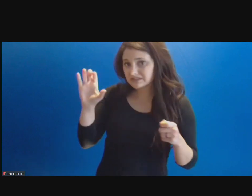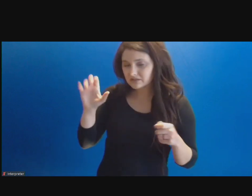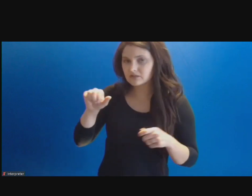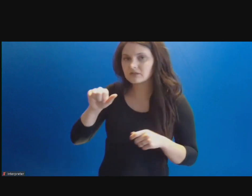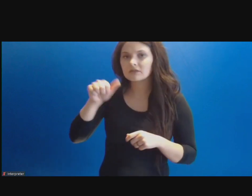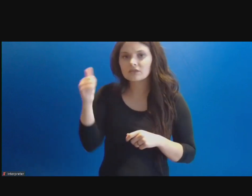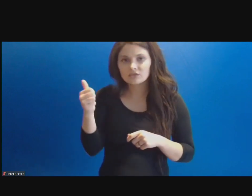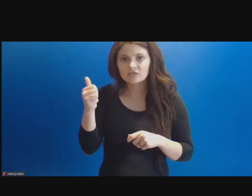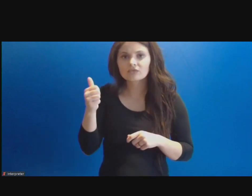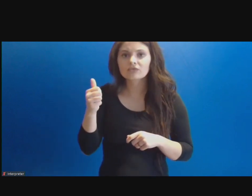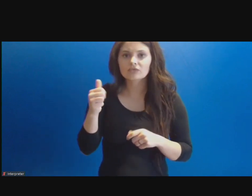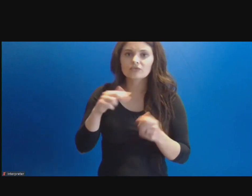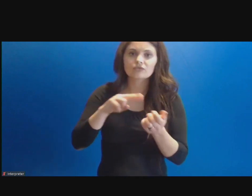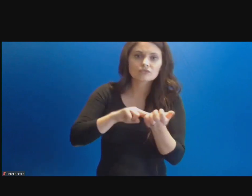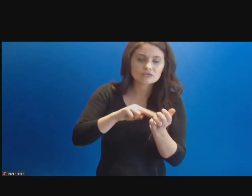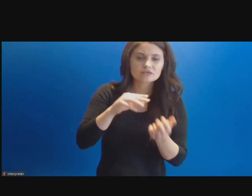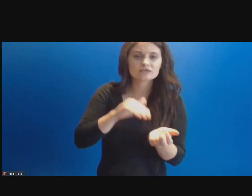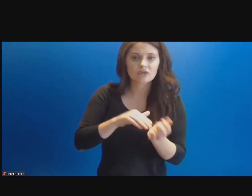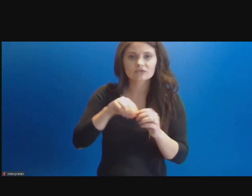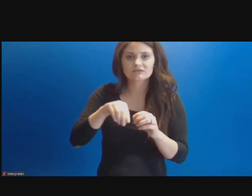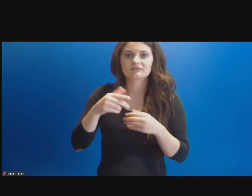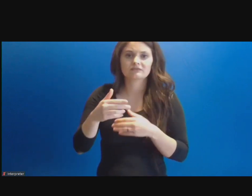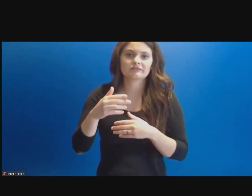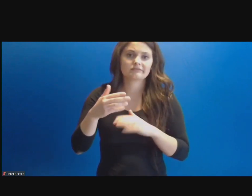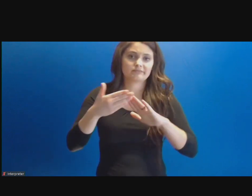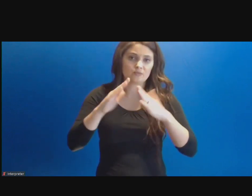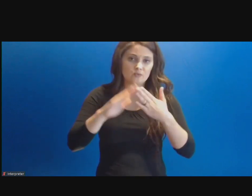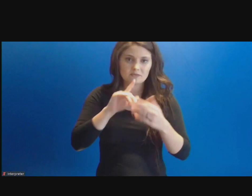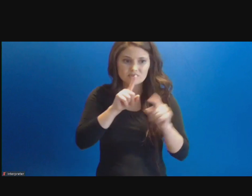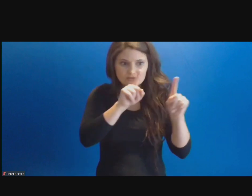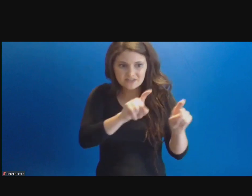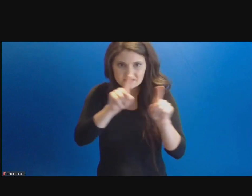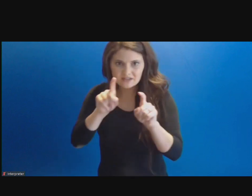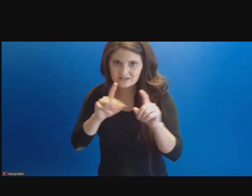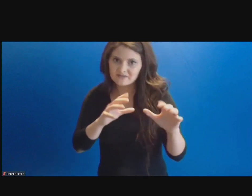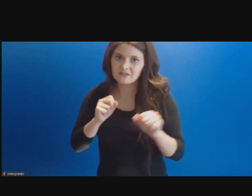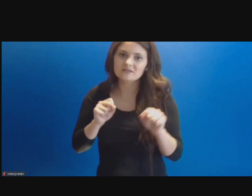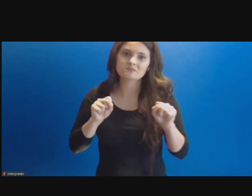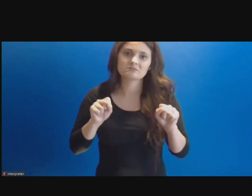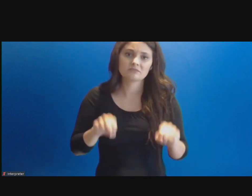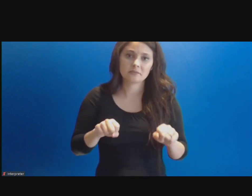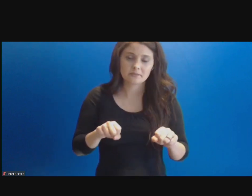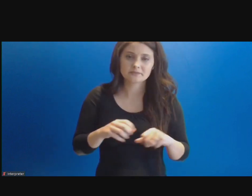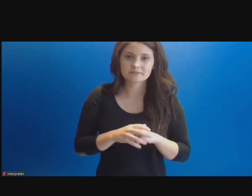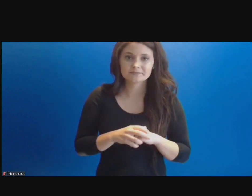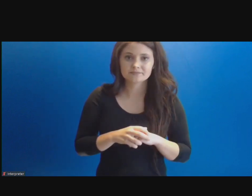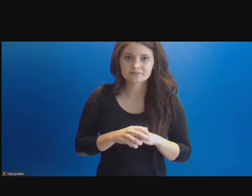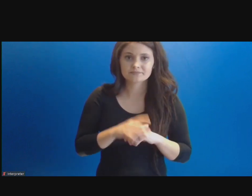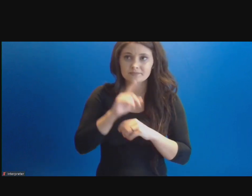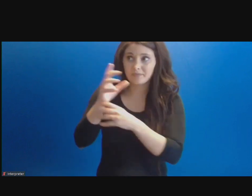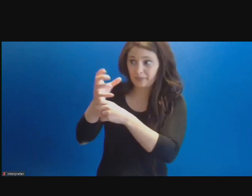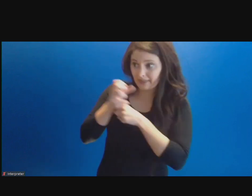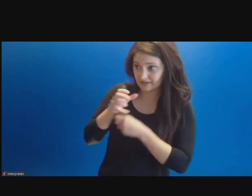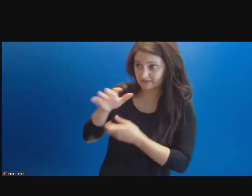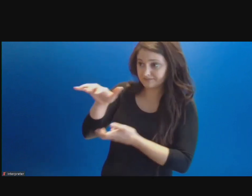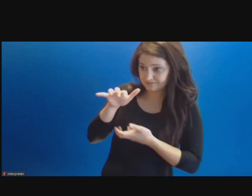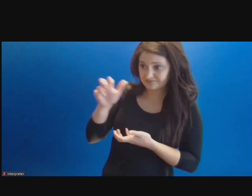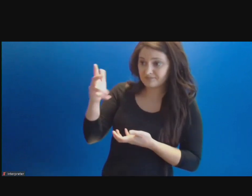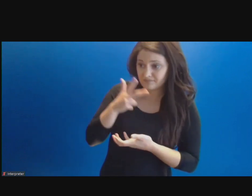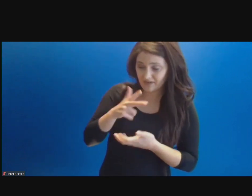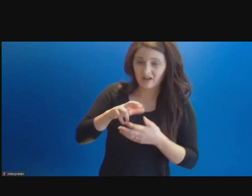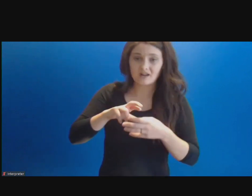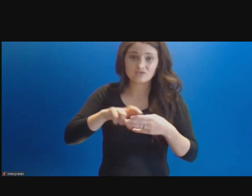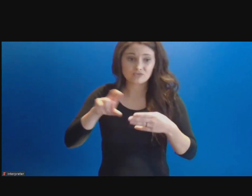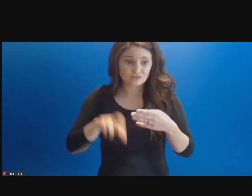other nurses and doctors in the community to get individuals tested as quickly as possible and getting those test results, and then working to